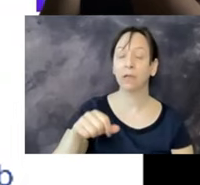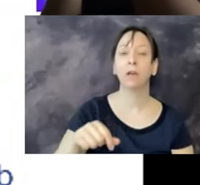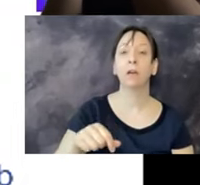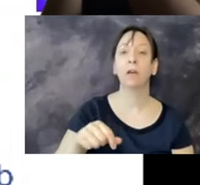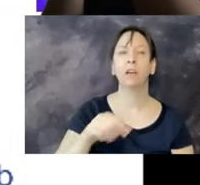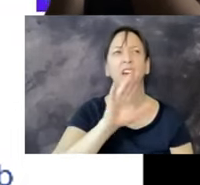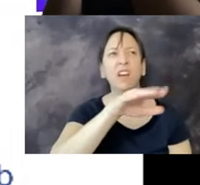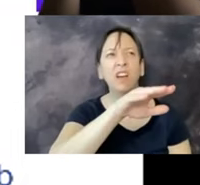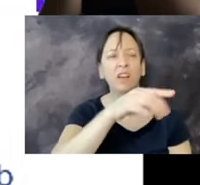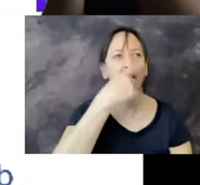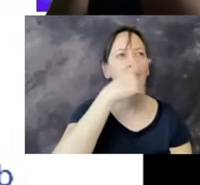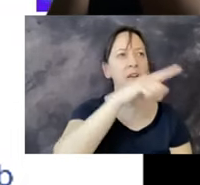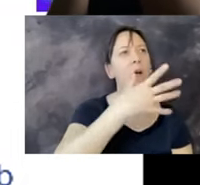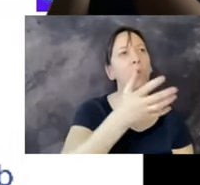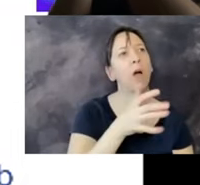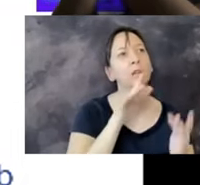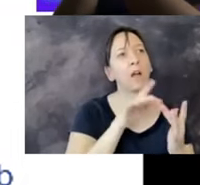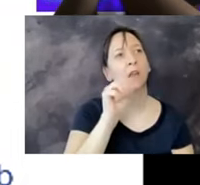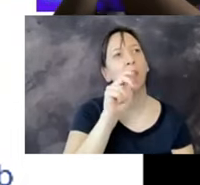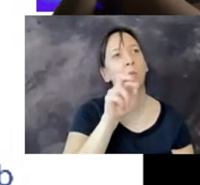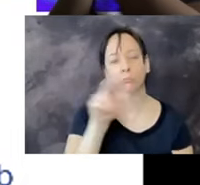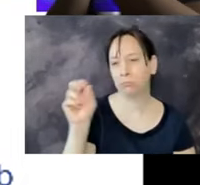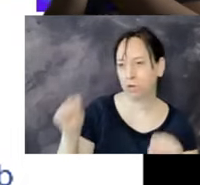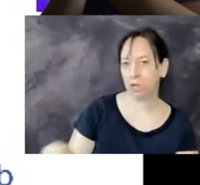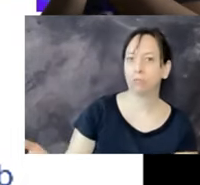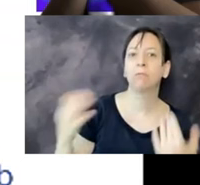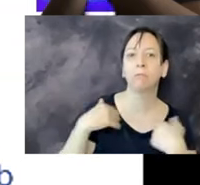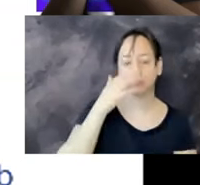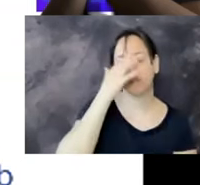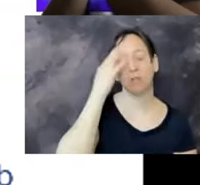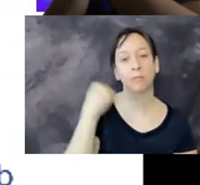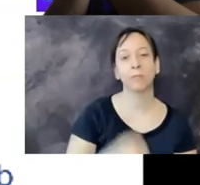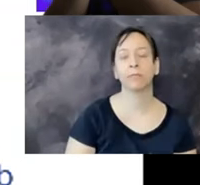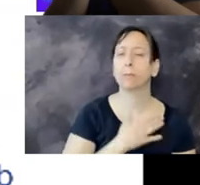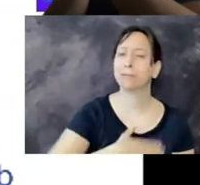working on, we'll get back to you as well. So, but please come join us.